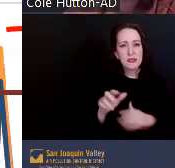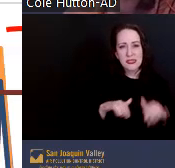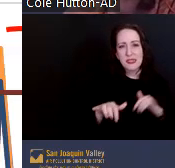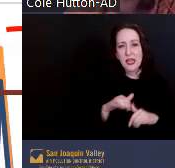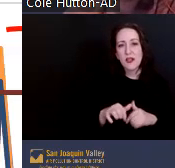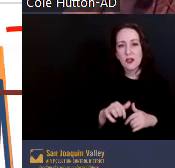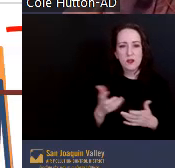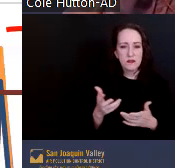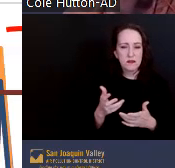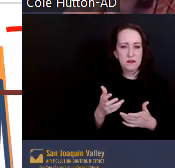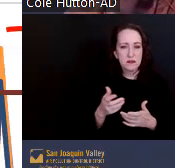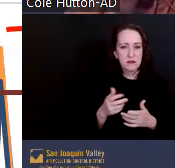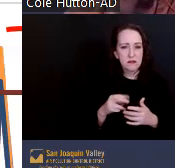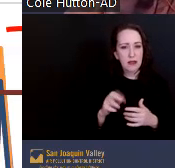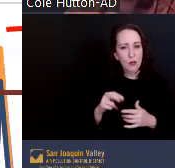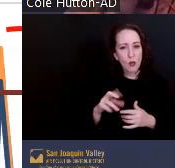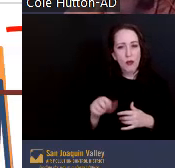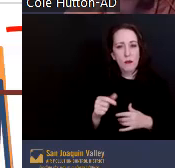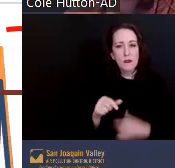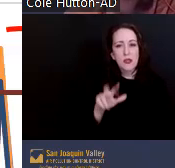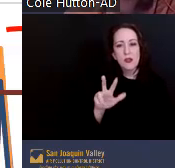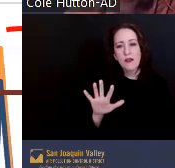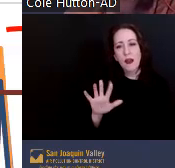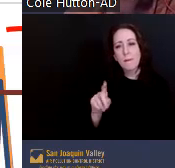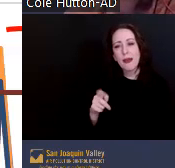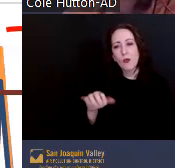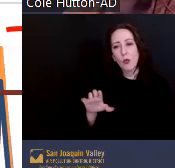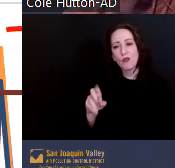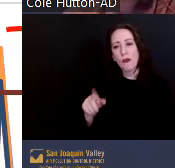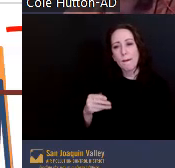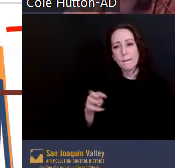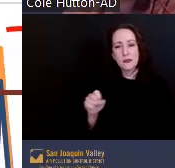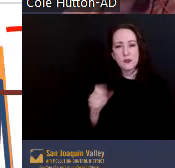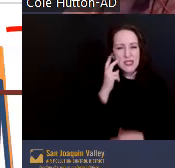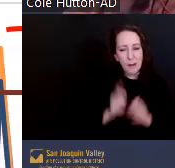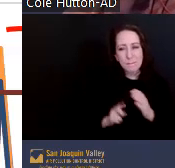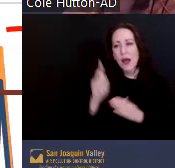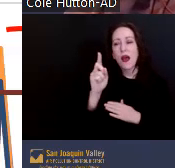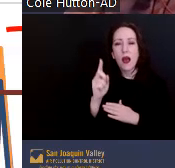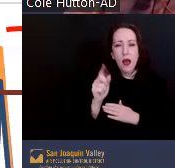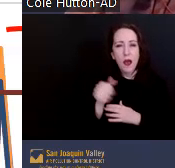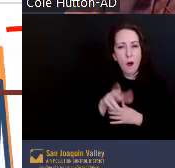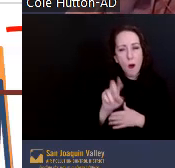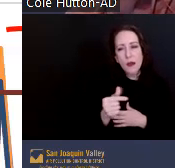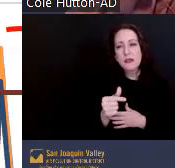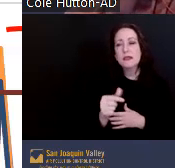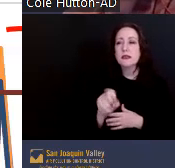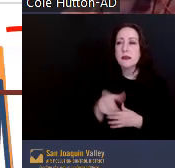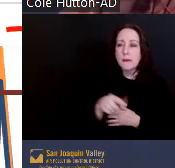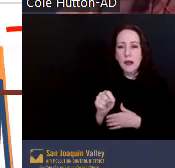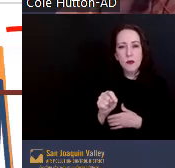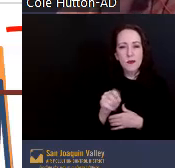And you can see some spikes over that in the August and September period due to wildfire